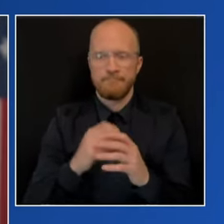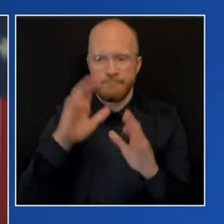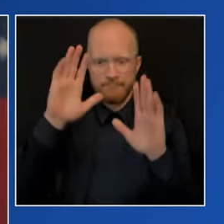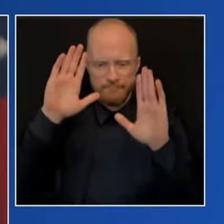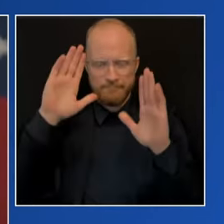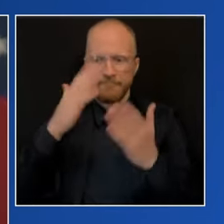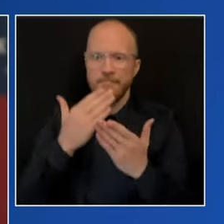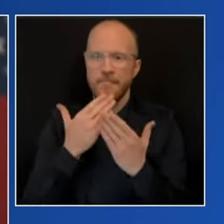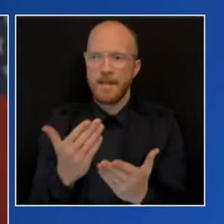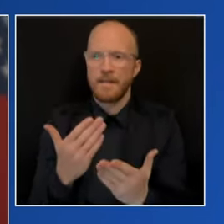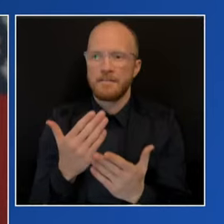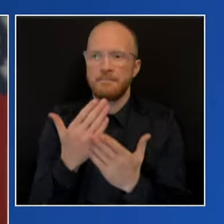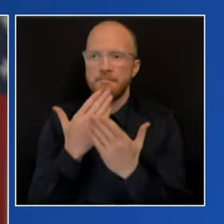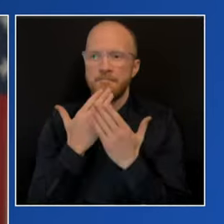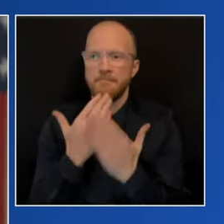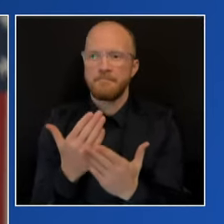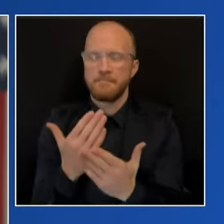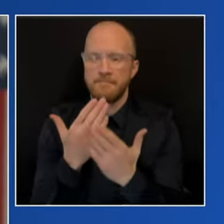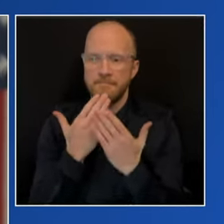Thank you.